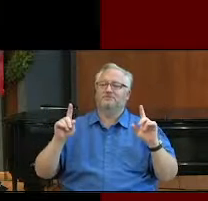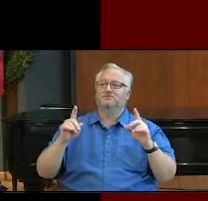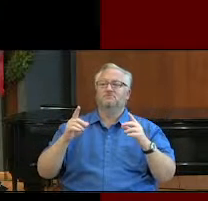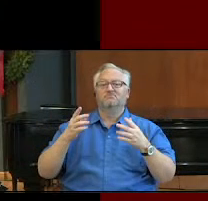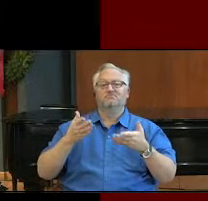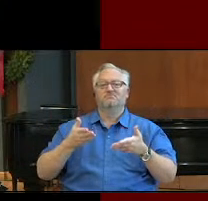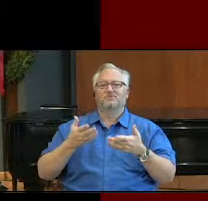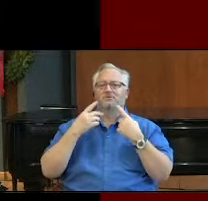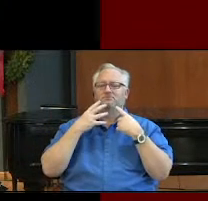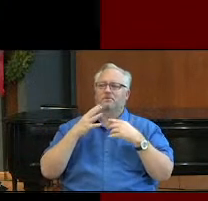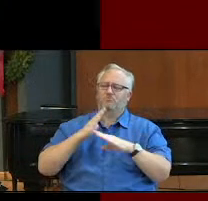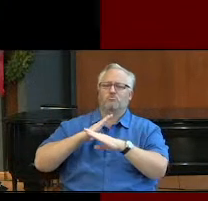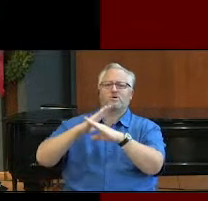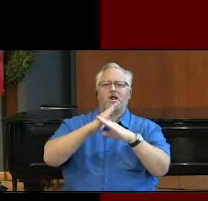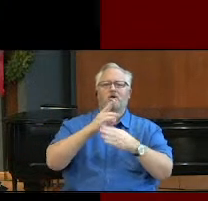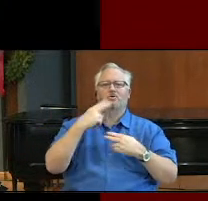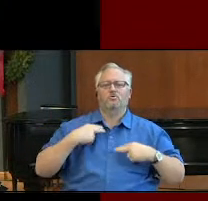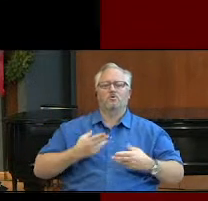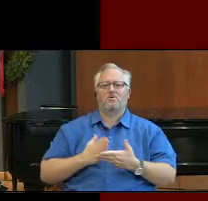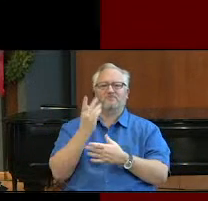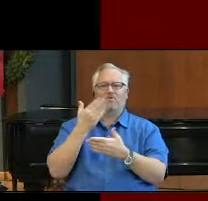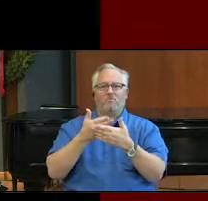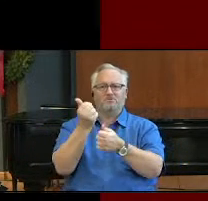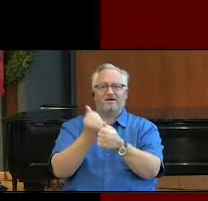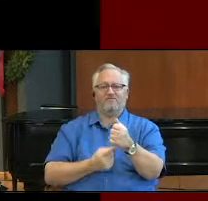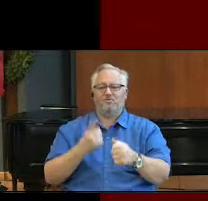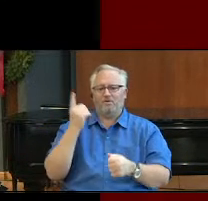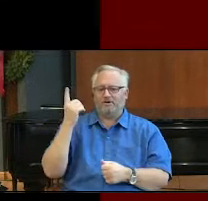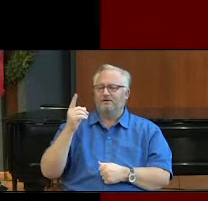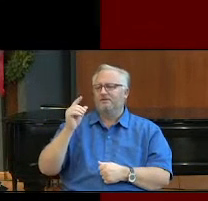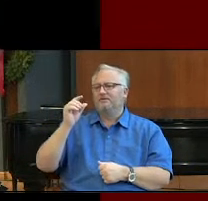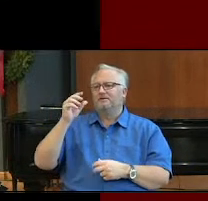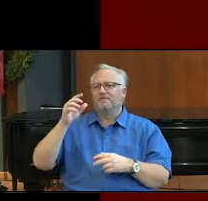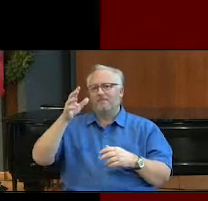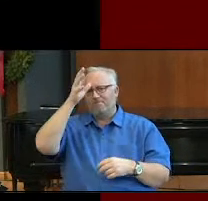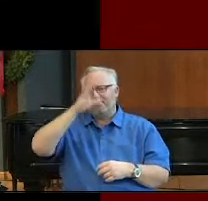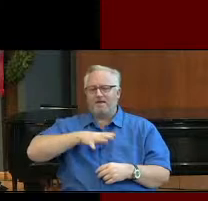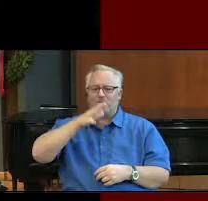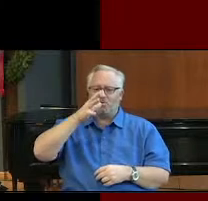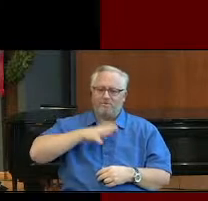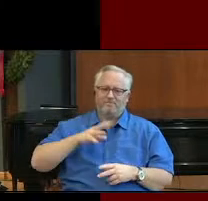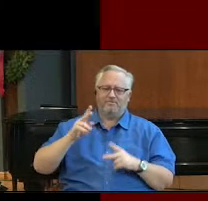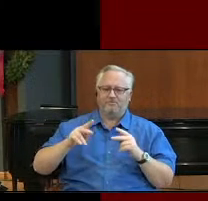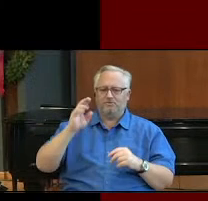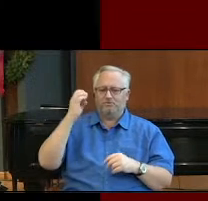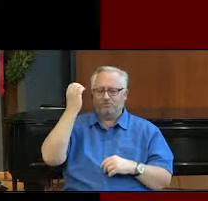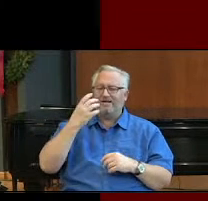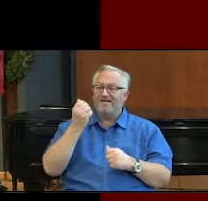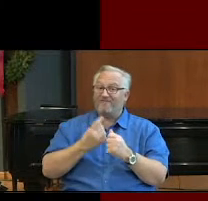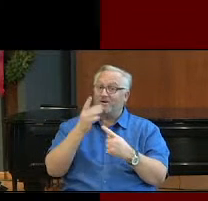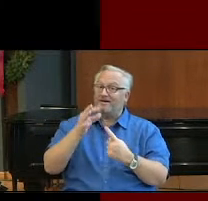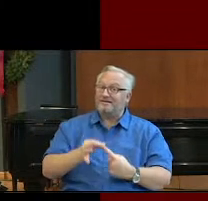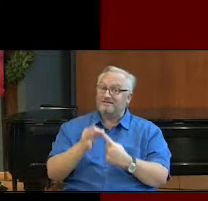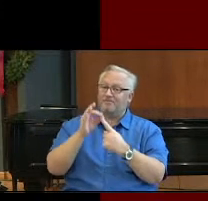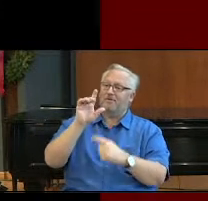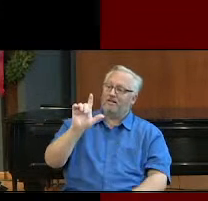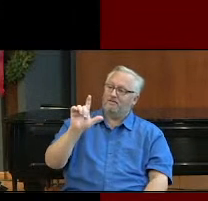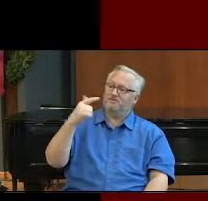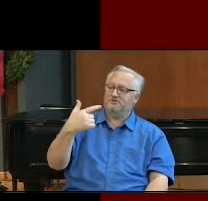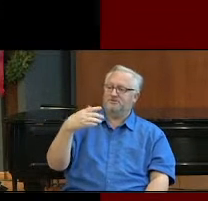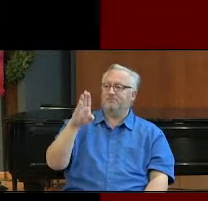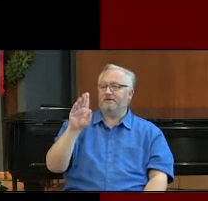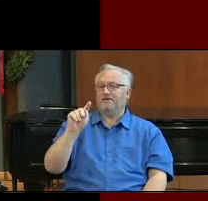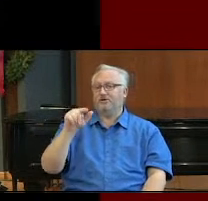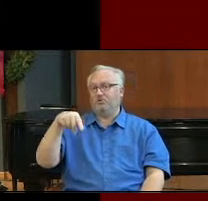about everybody: men, women, Dalits in India, Roma in Europe, everybody except LGBTIQ+